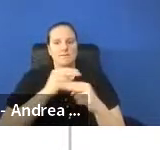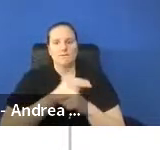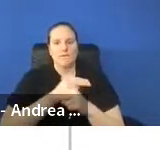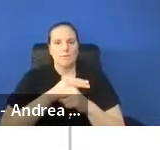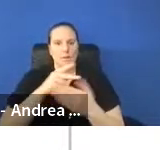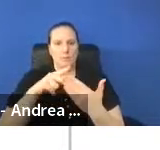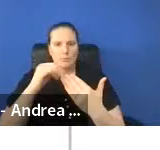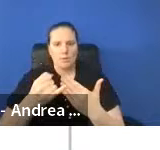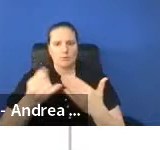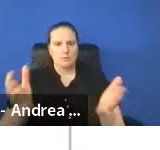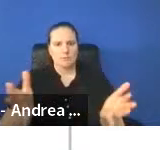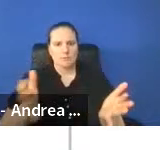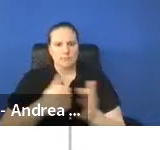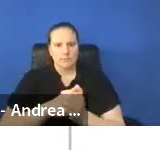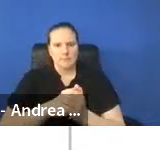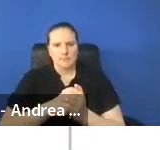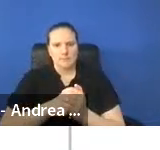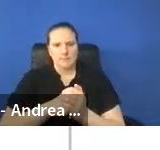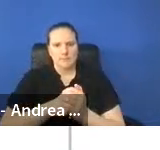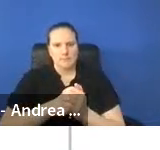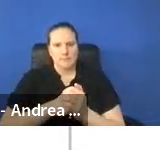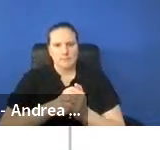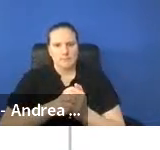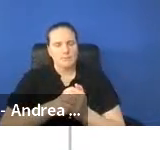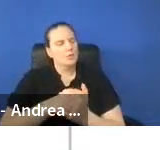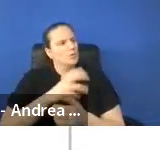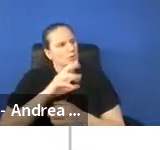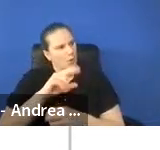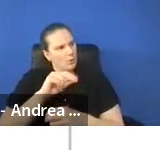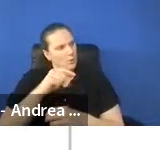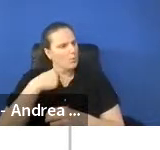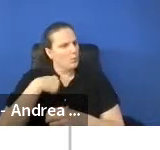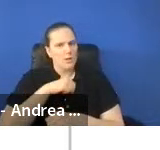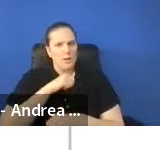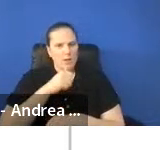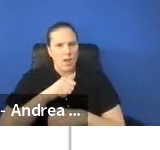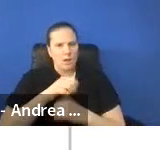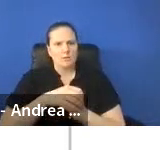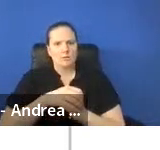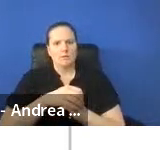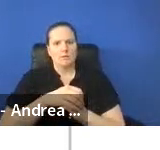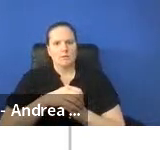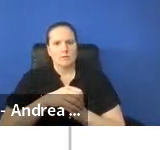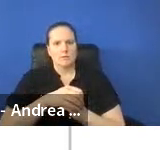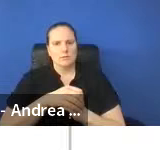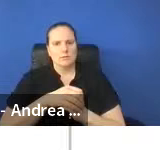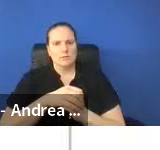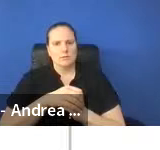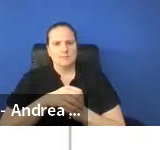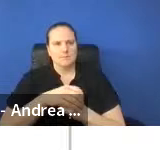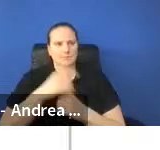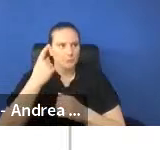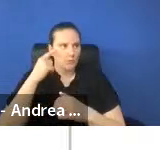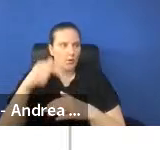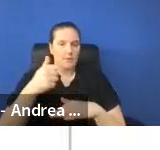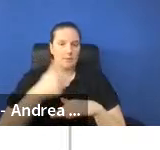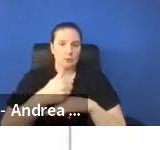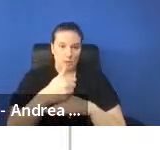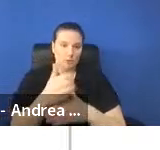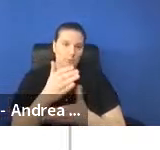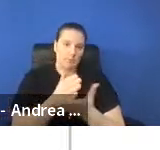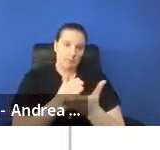project? No, we are not. And what for the transit